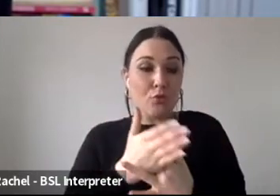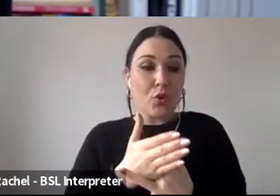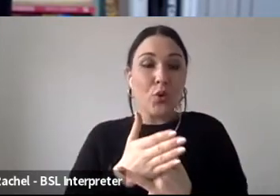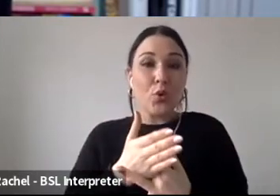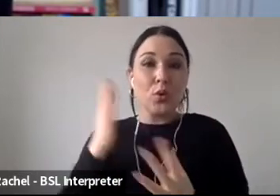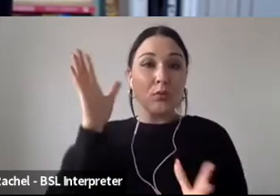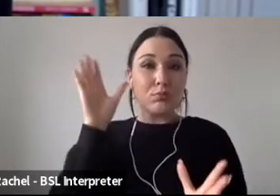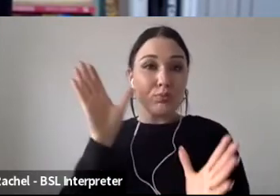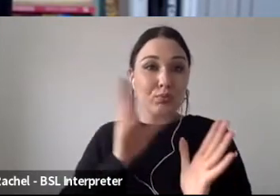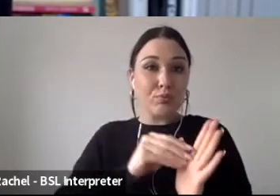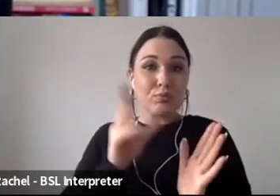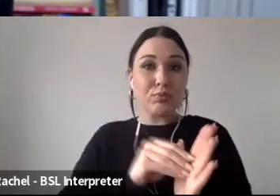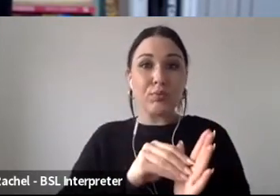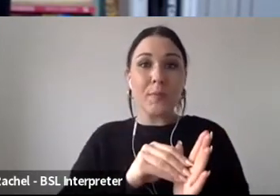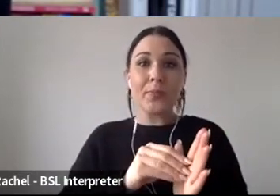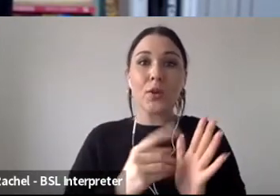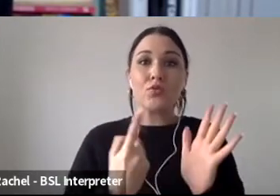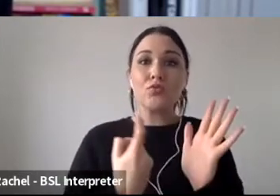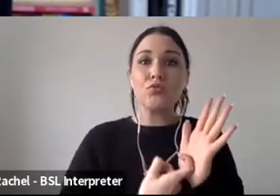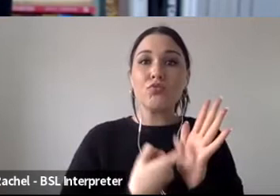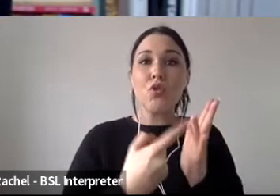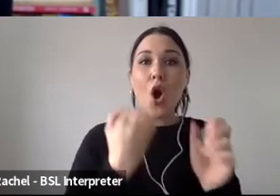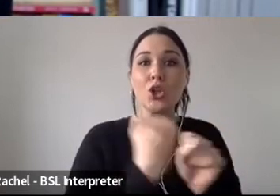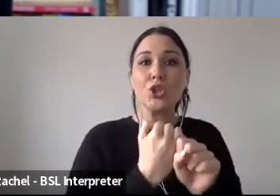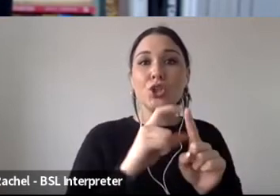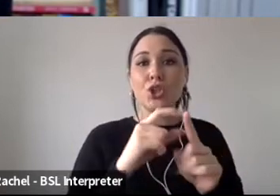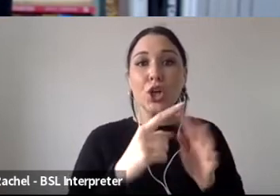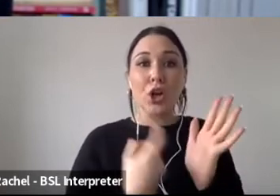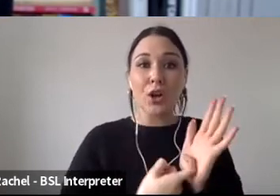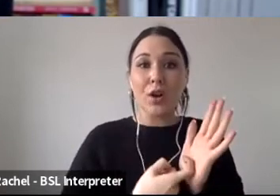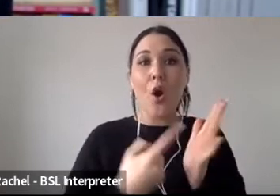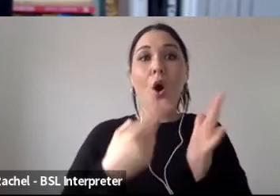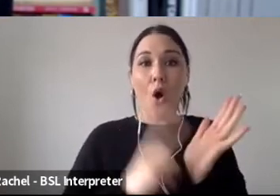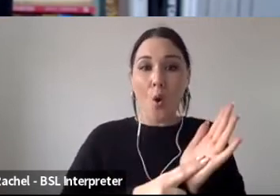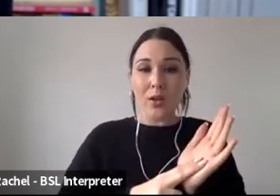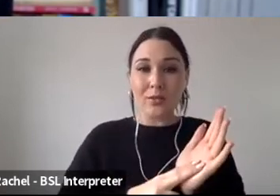Roger On device made